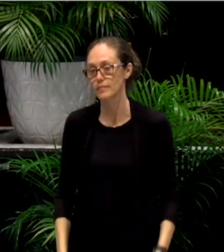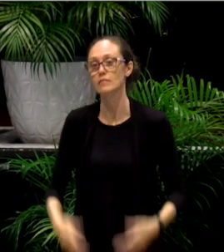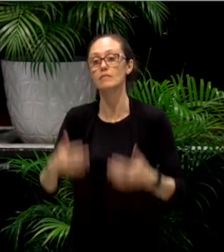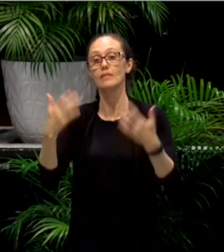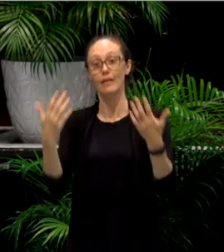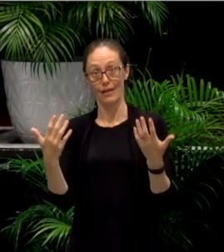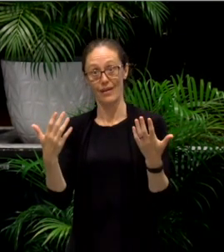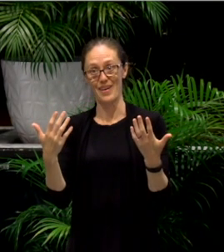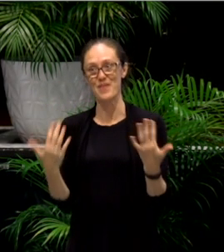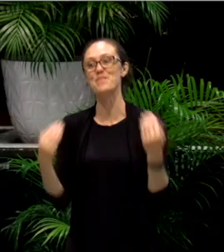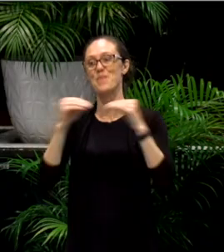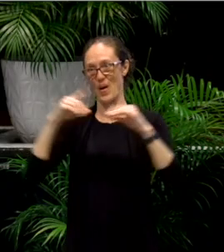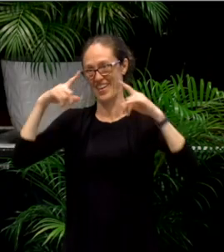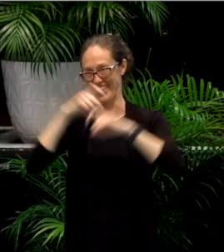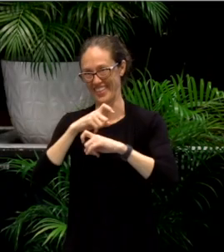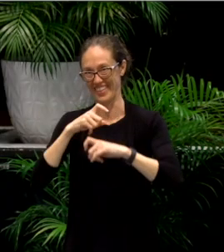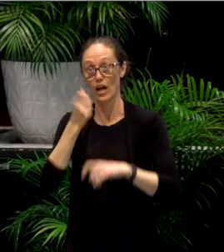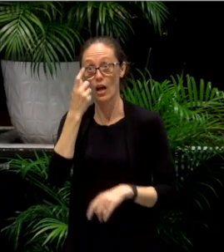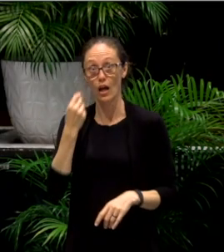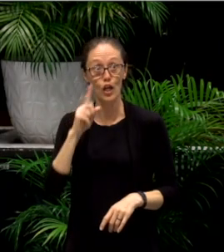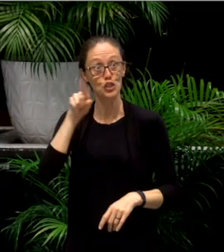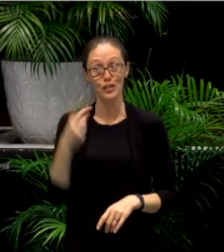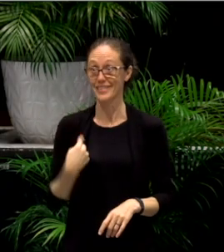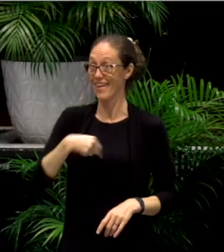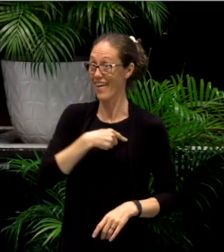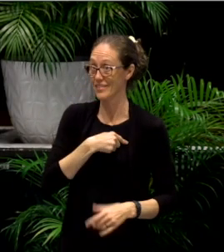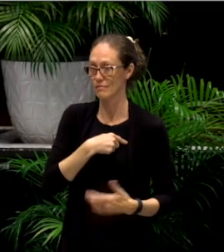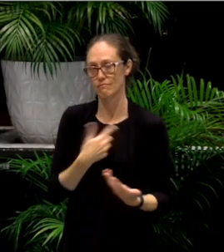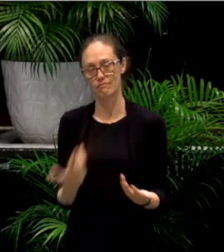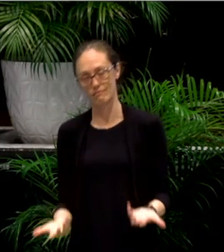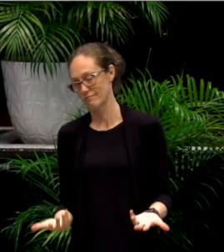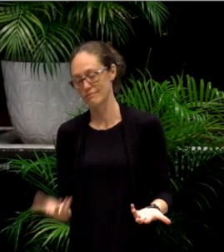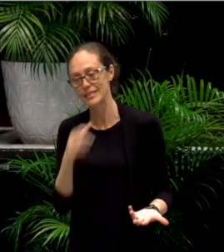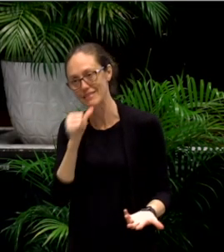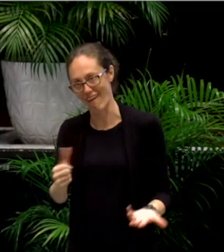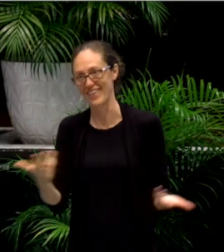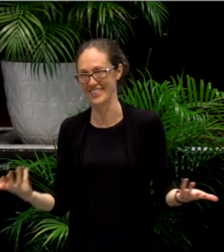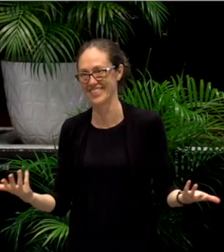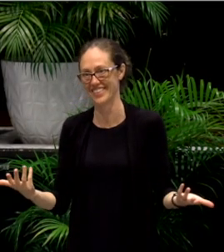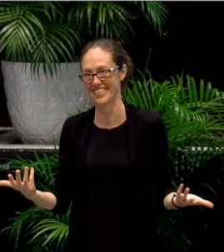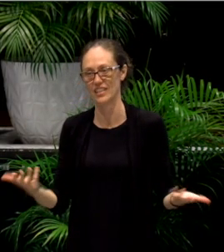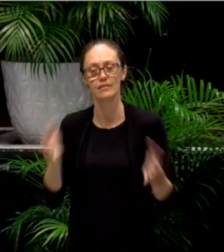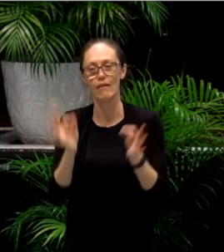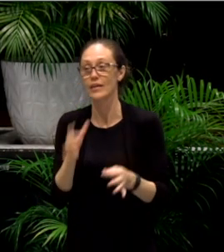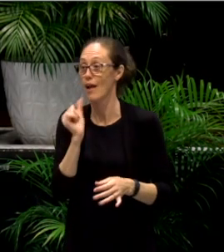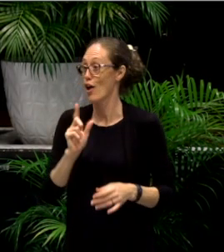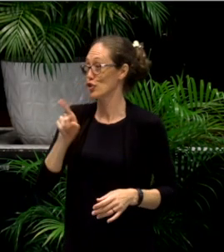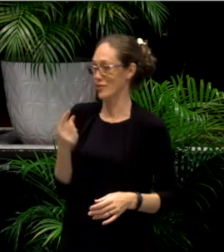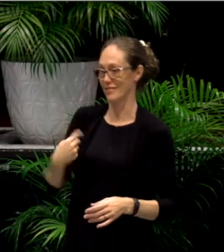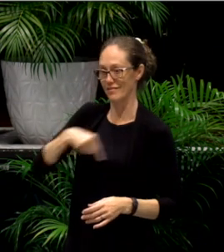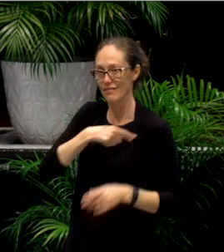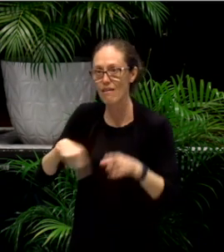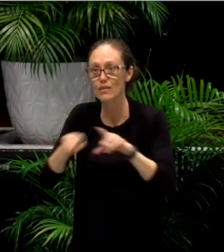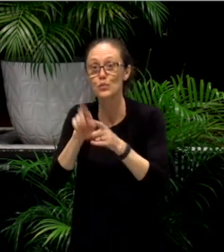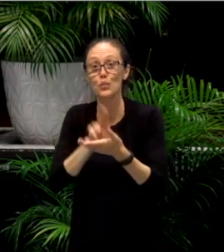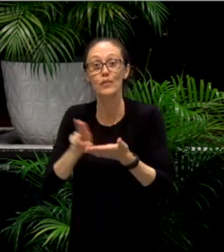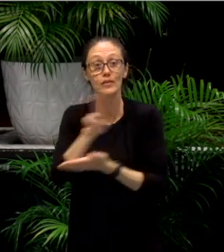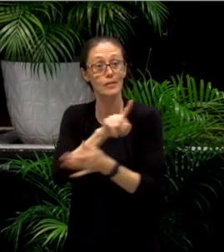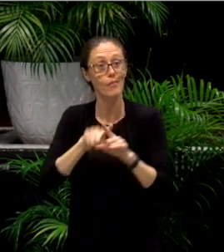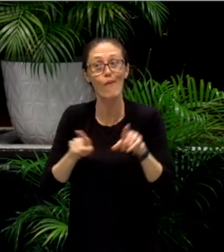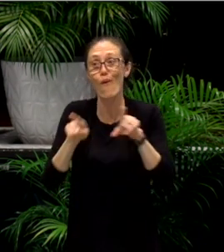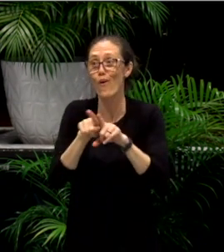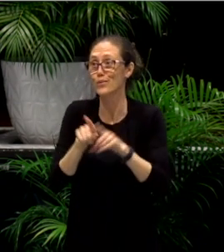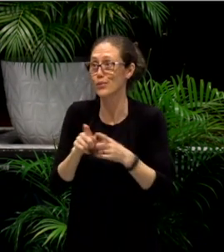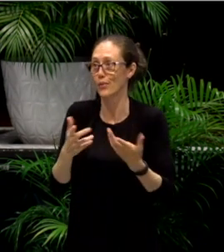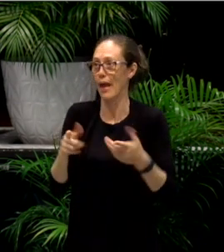Complicating the measure is it isn't just us, as we know, right? Certainly not just us as a university, but also not just us